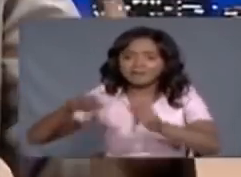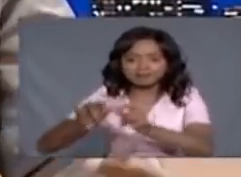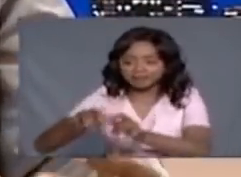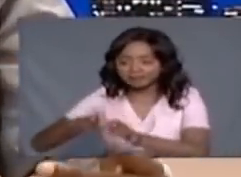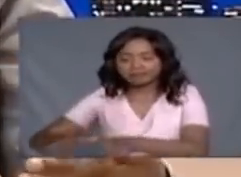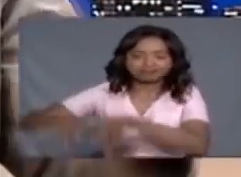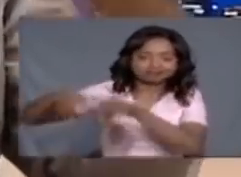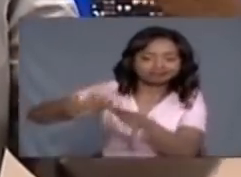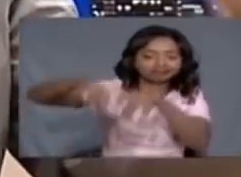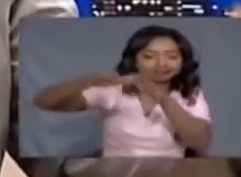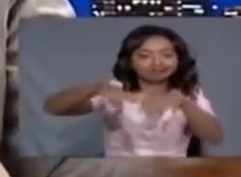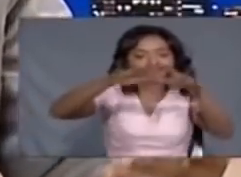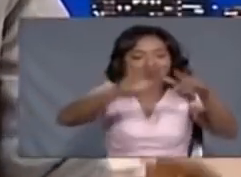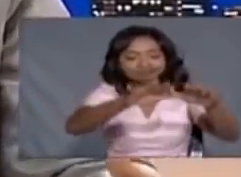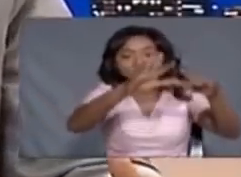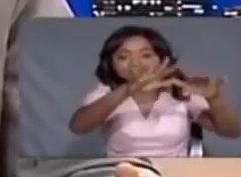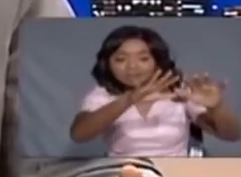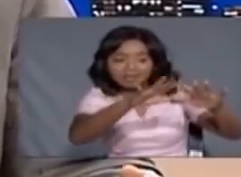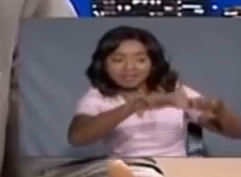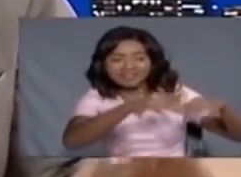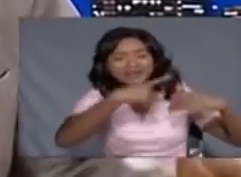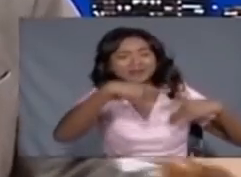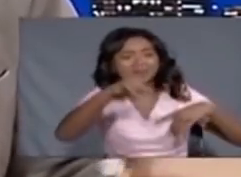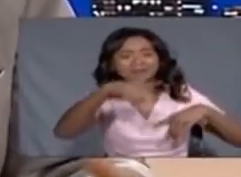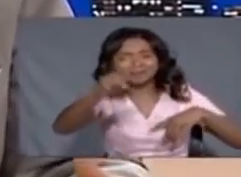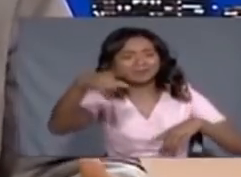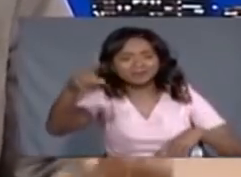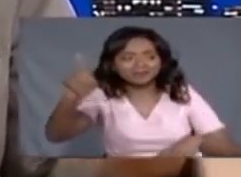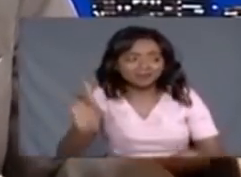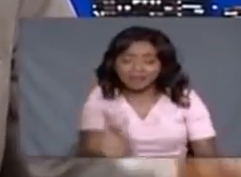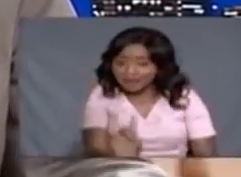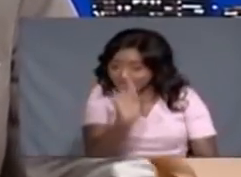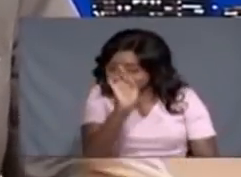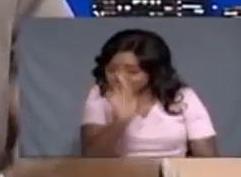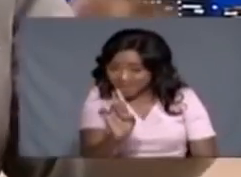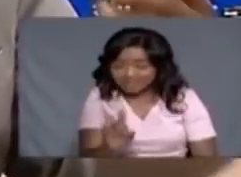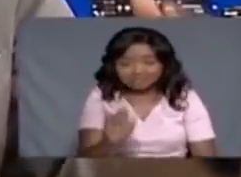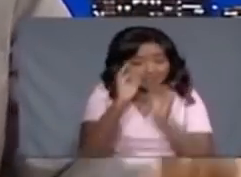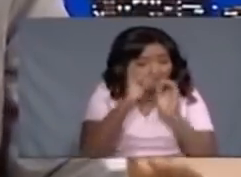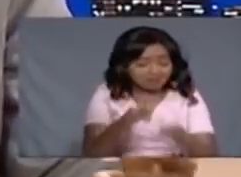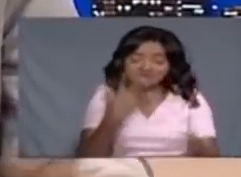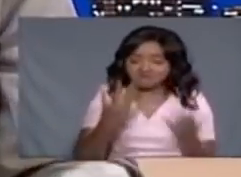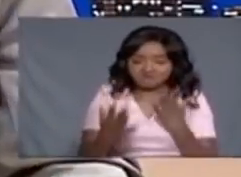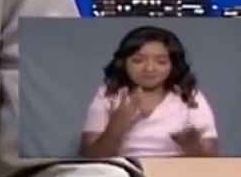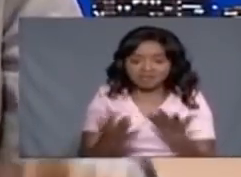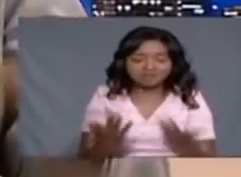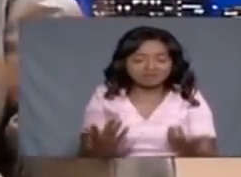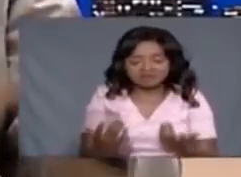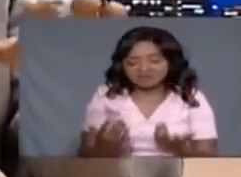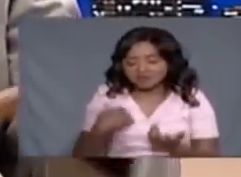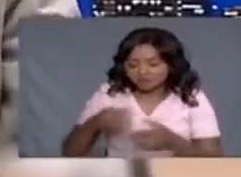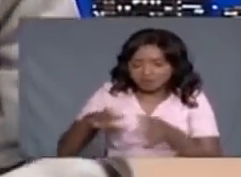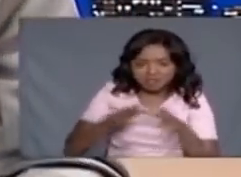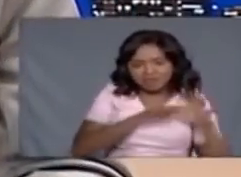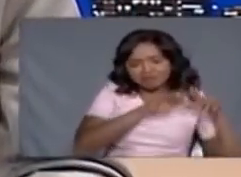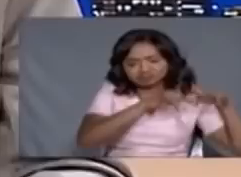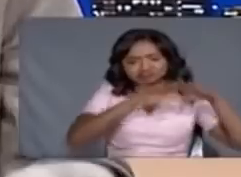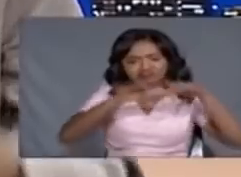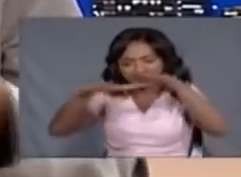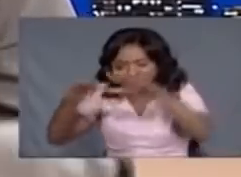not disturbing them, then we give an opportunity to those who are spraying or reducing them to reduce